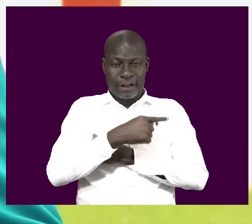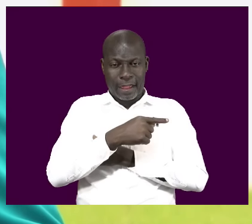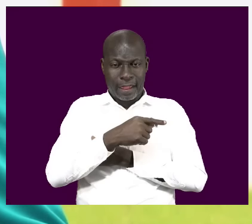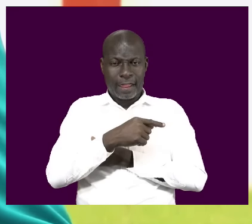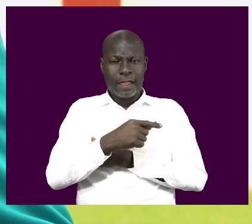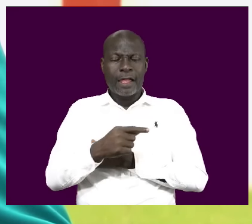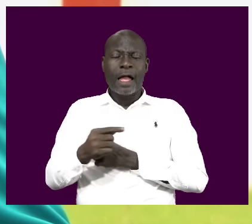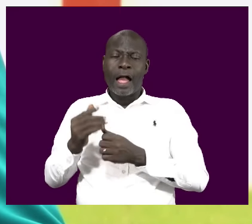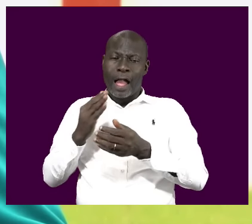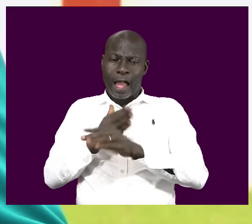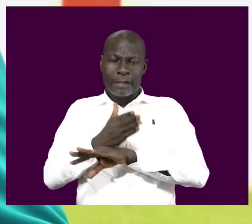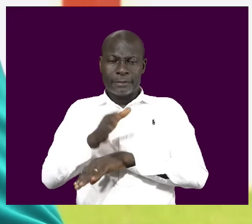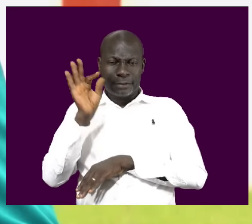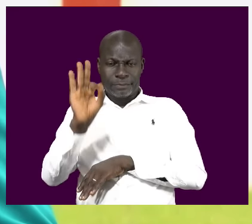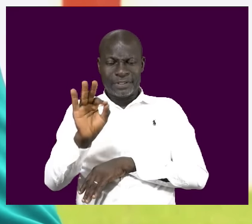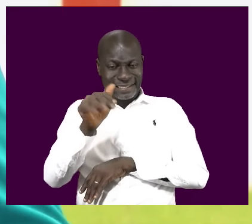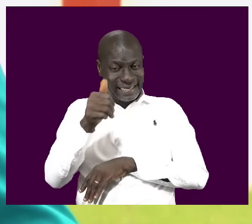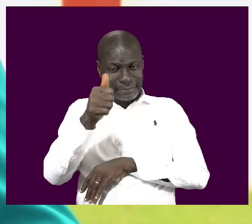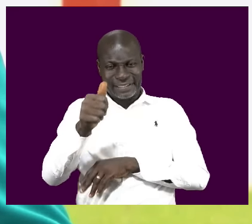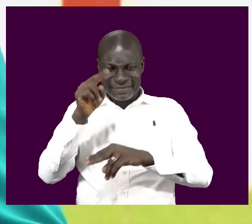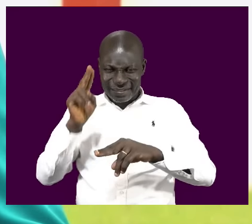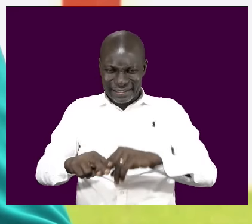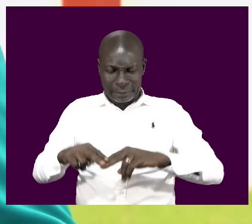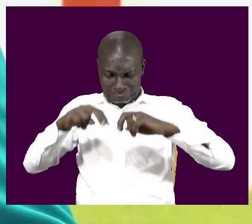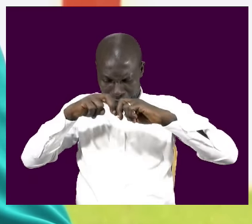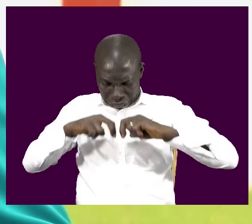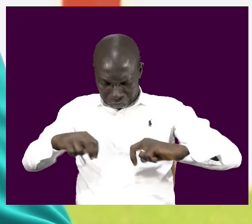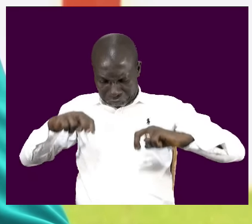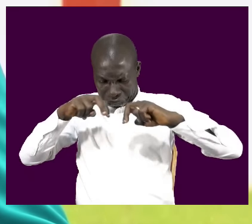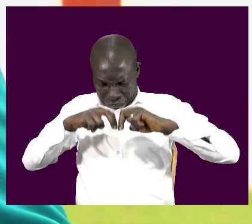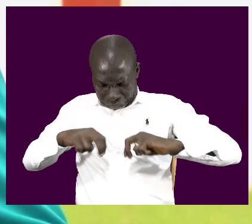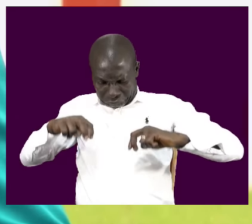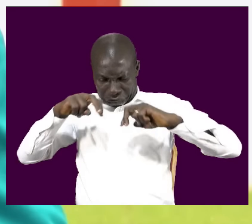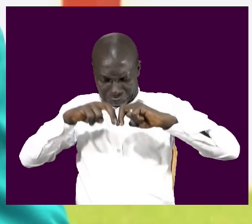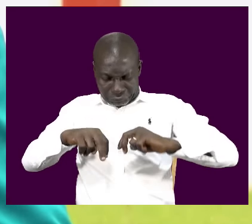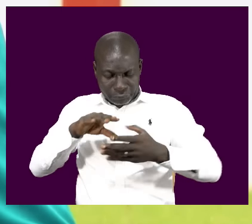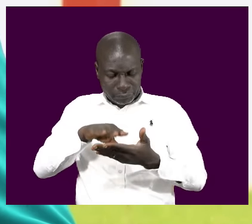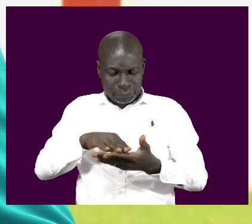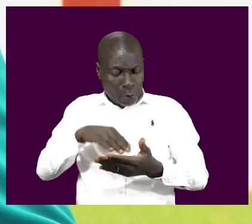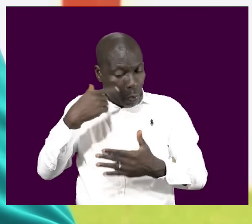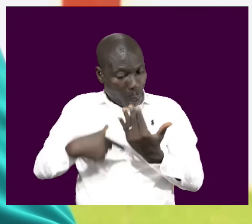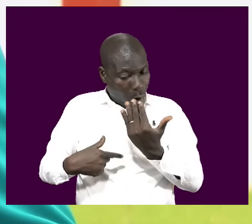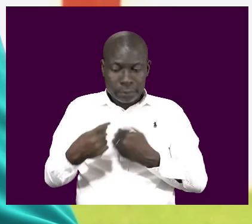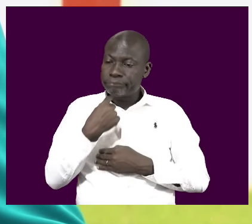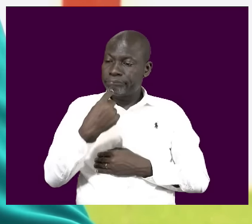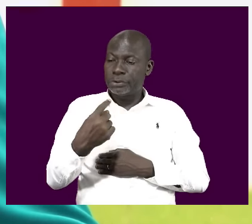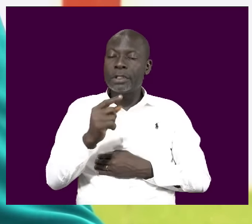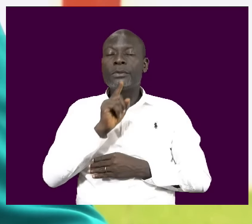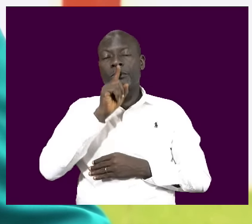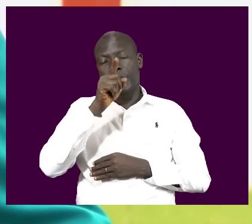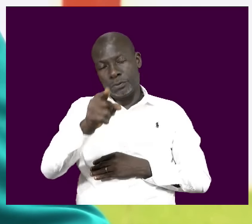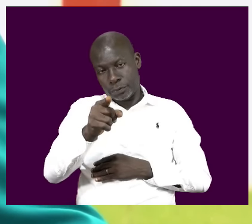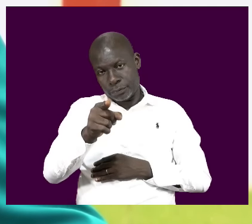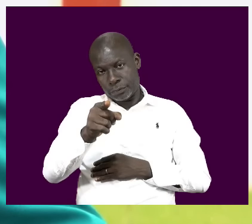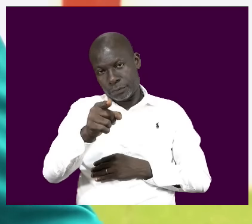woni ankasa etna se epensem pensem twro kronkun ni mu hwe se ensem a yaka kire omo no etesa